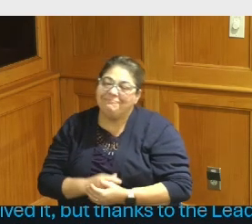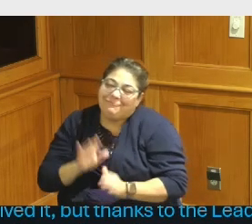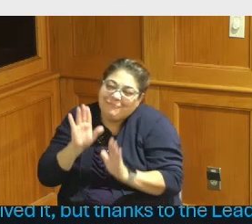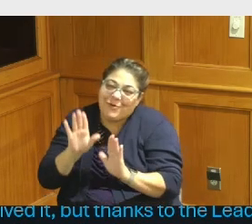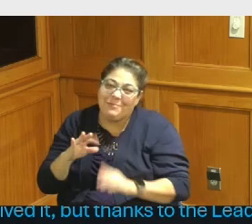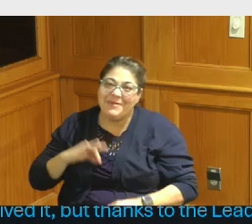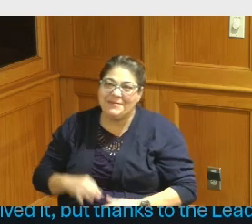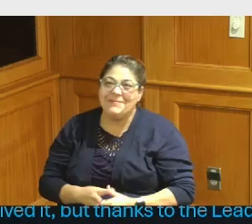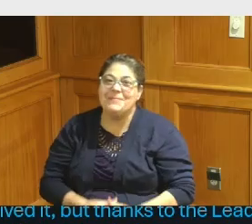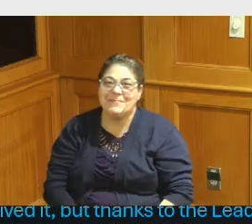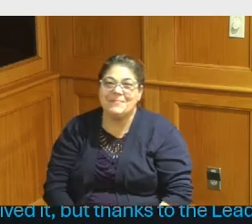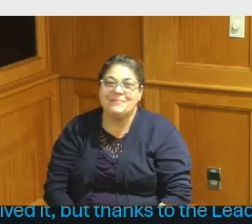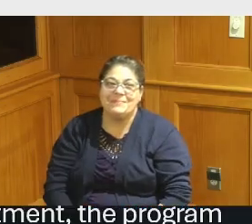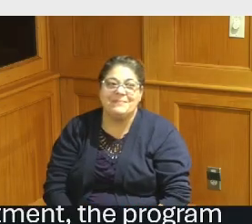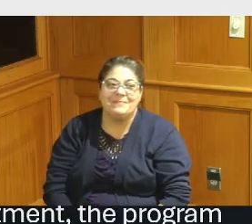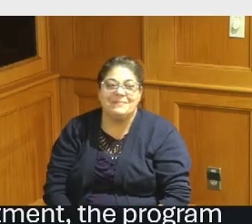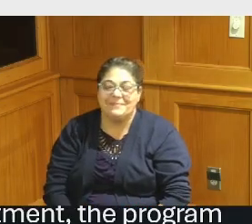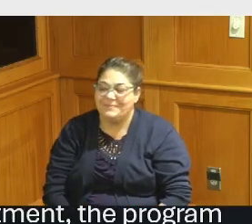great benefit.